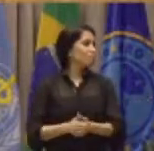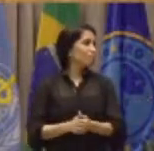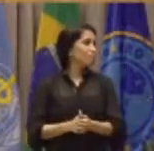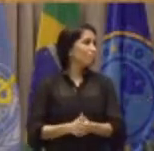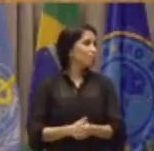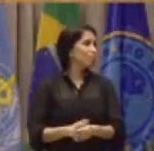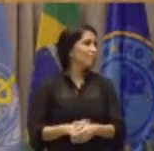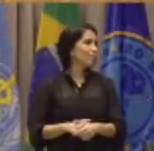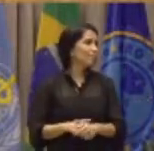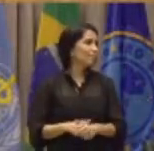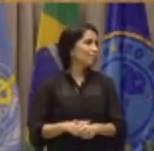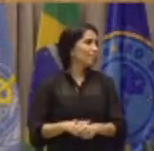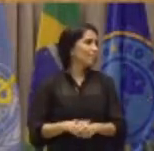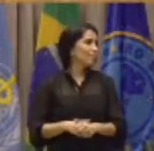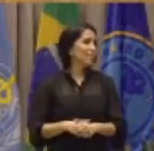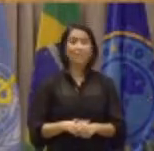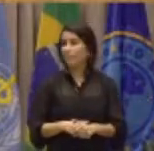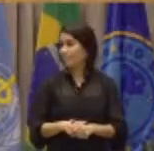give us.